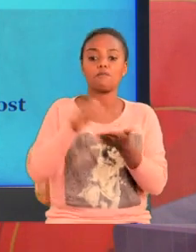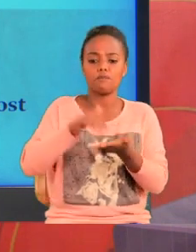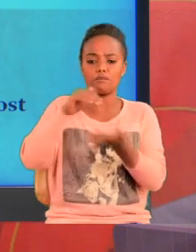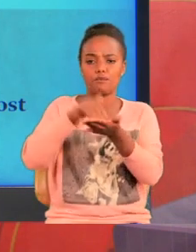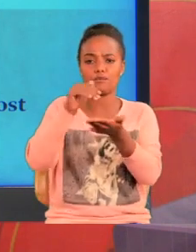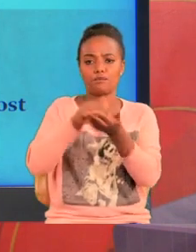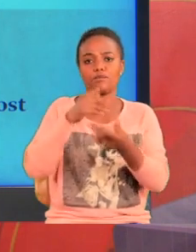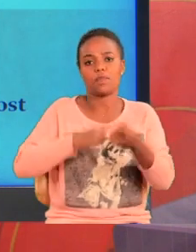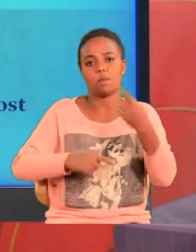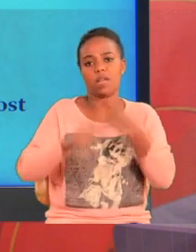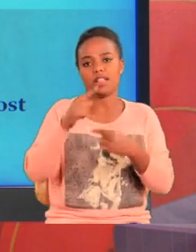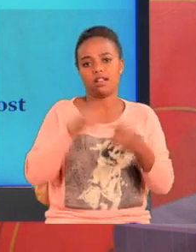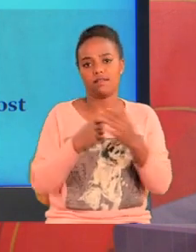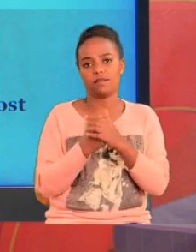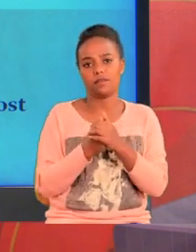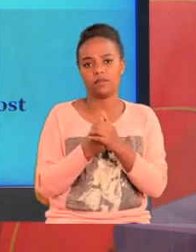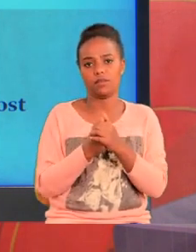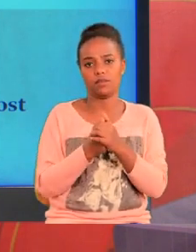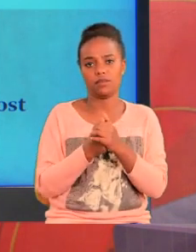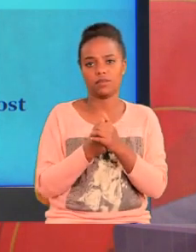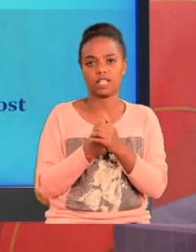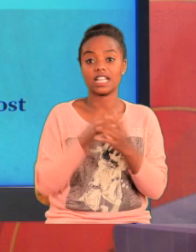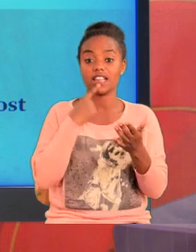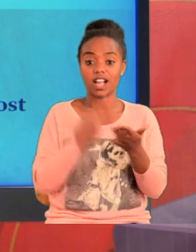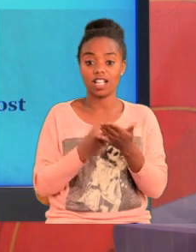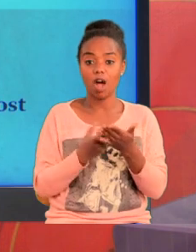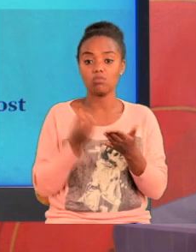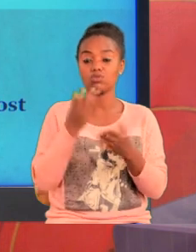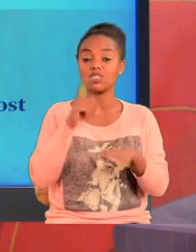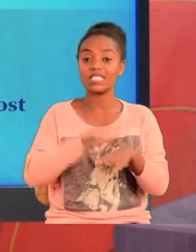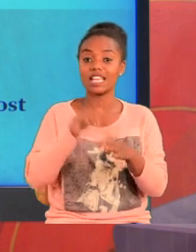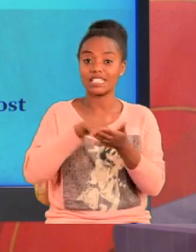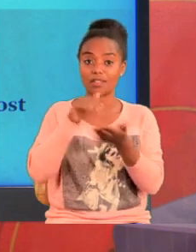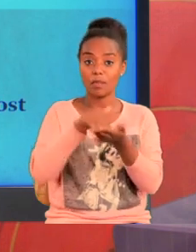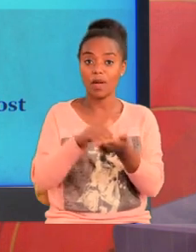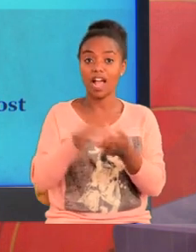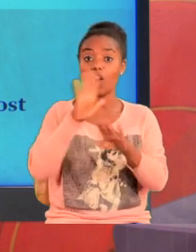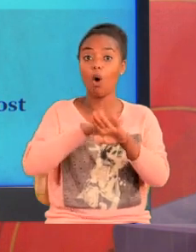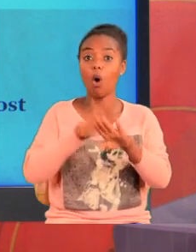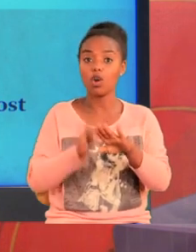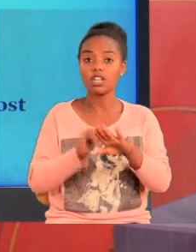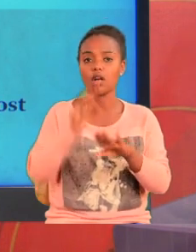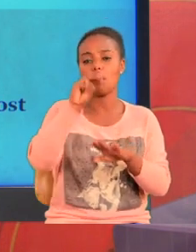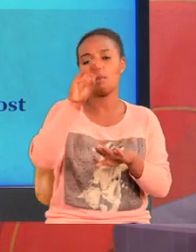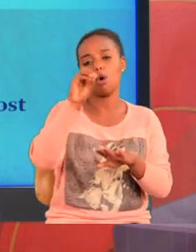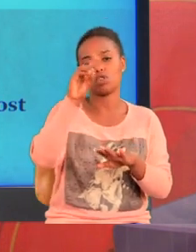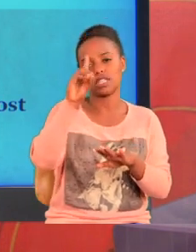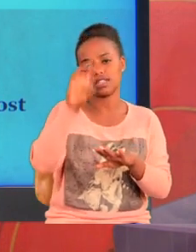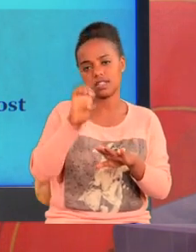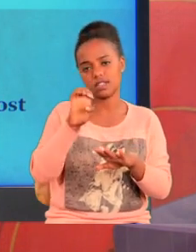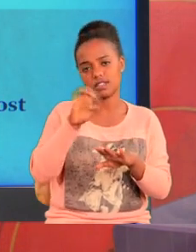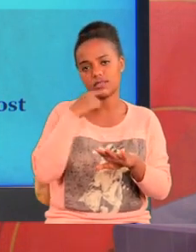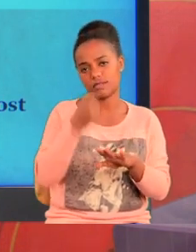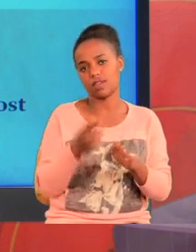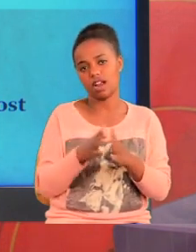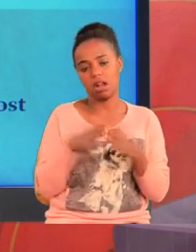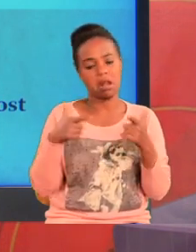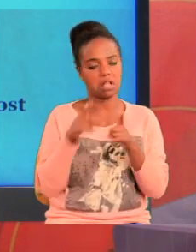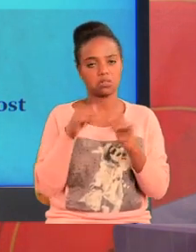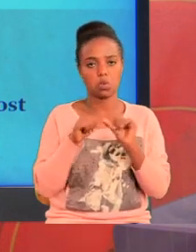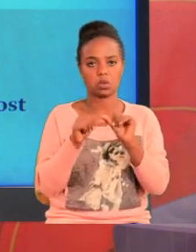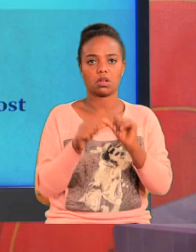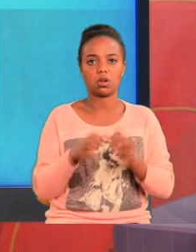frequently. The data which is found most frequently, we call this mode. Now let's continue.